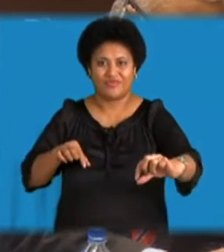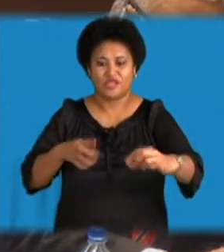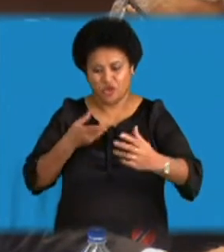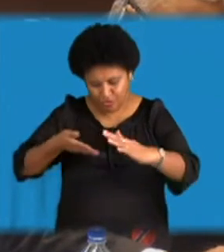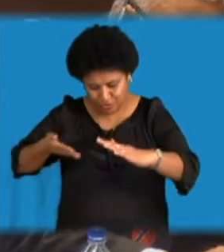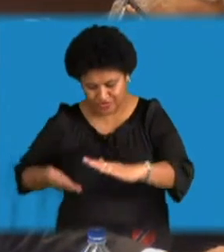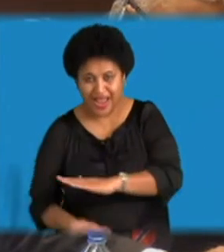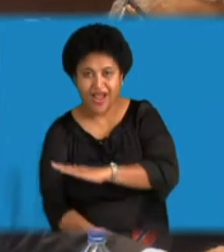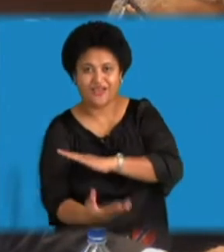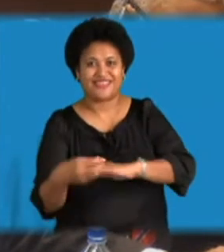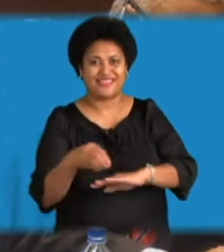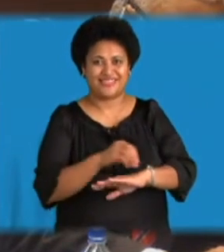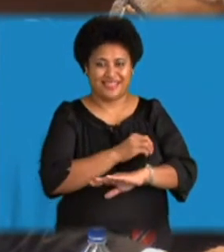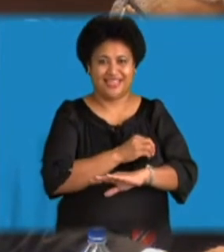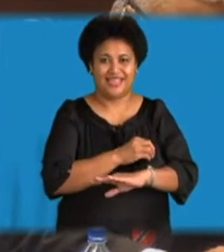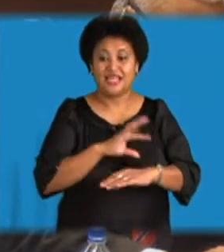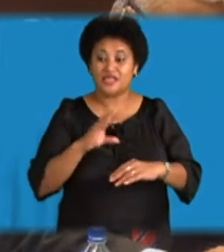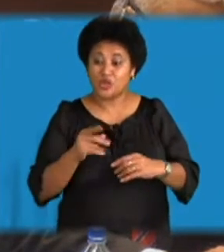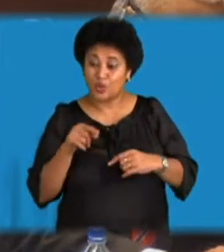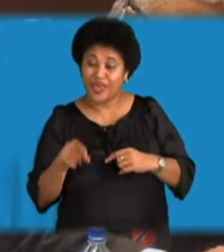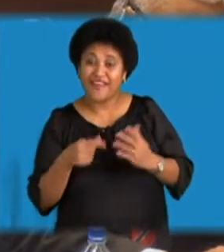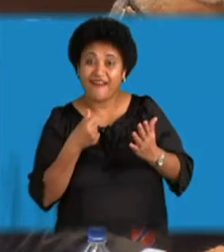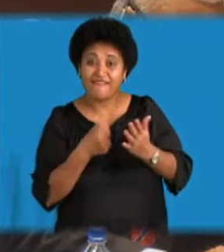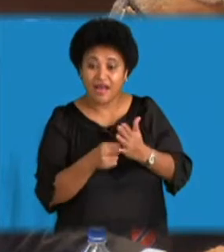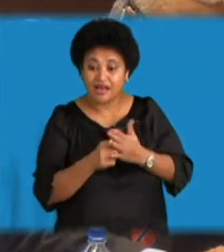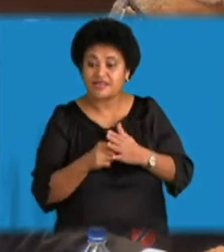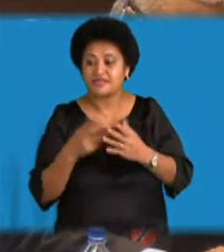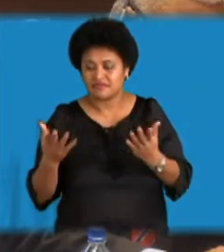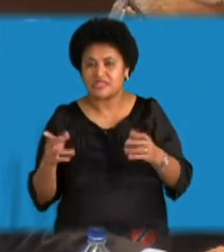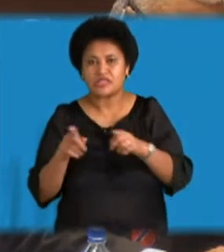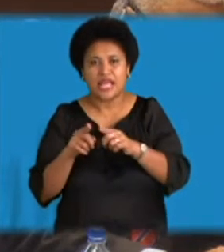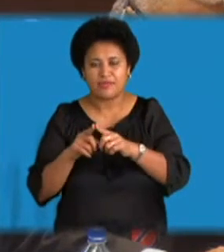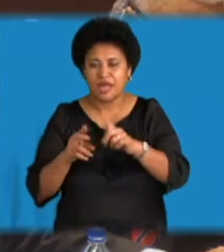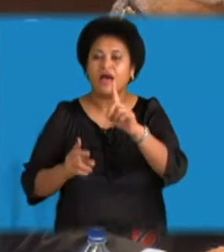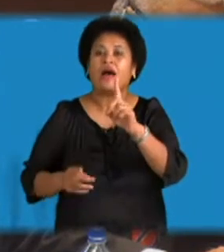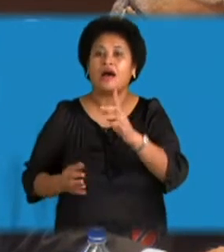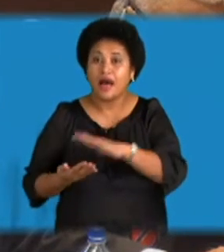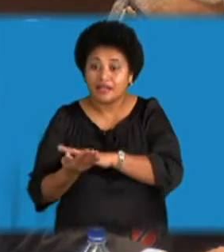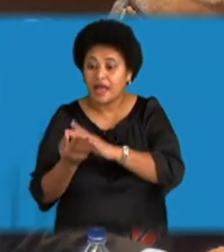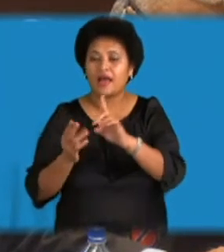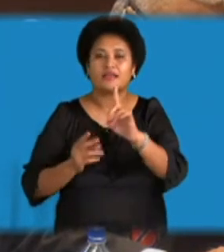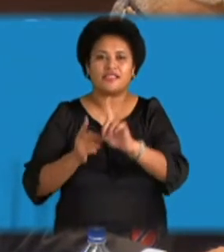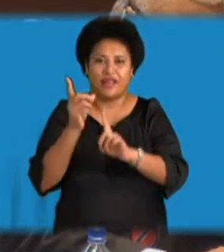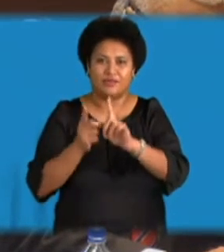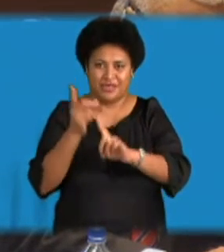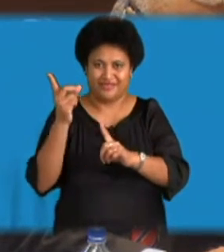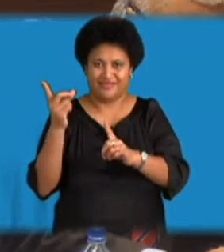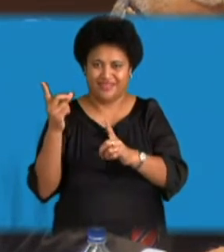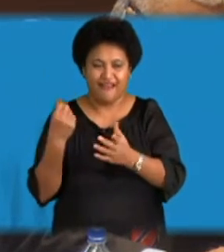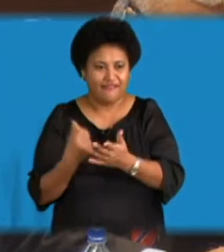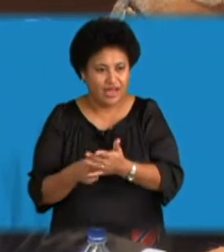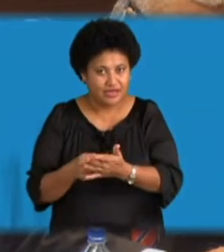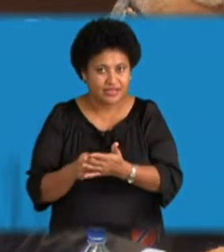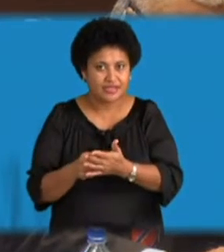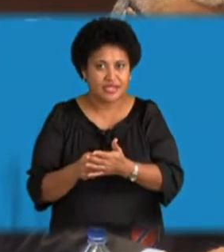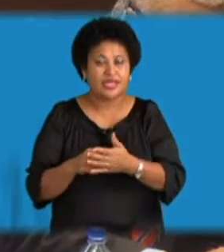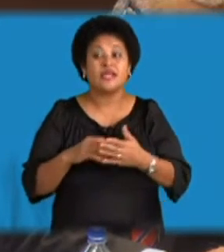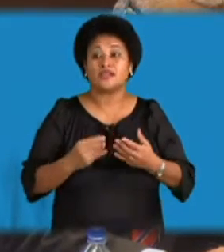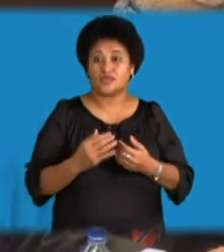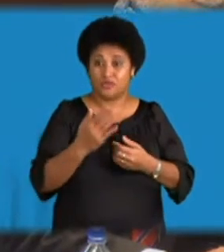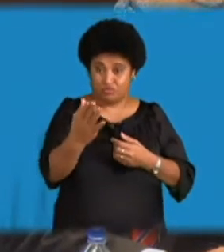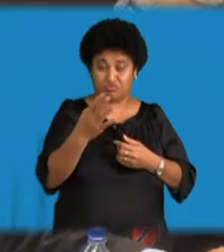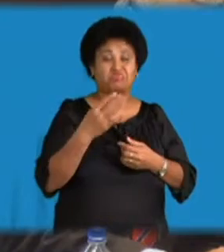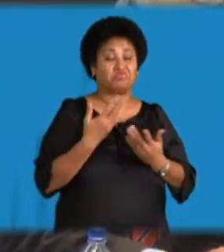see climate finance as development finance. In terms of accessing this finance, Madam Speaker, as the Honourable Member